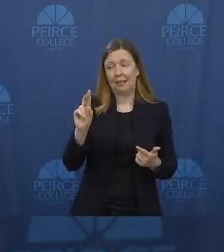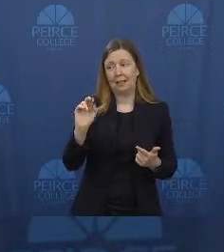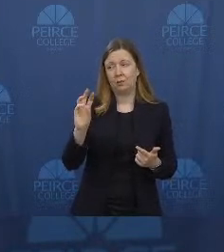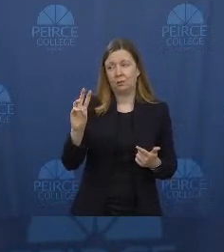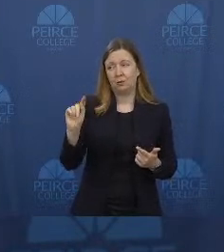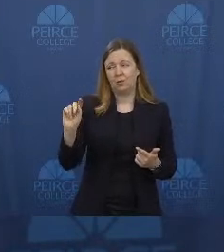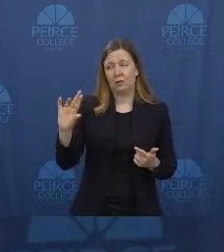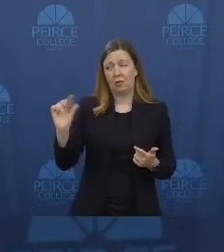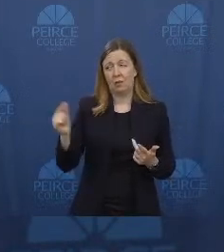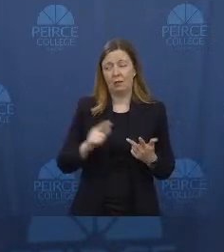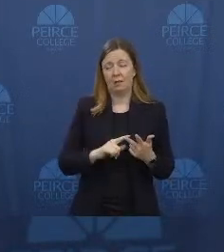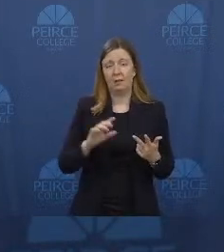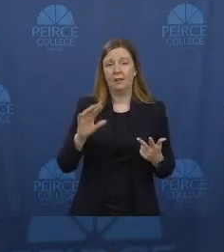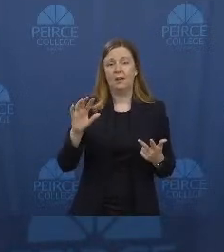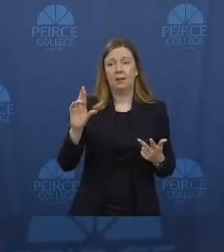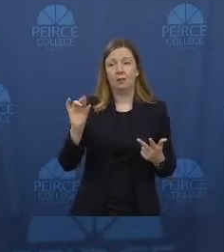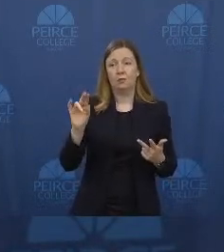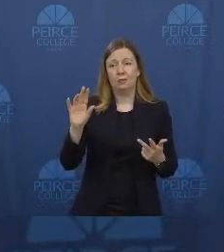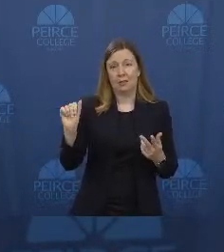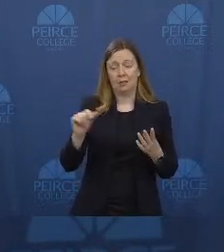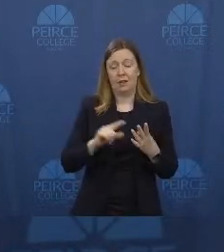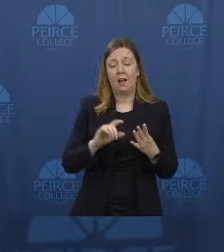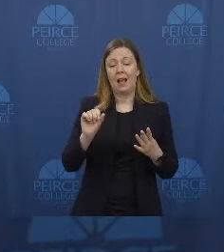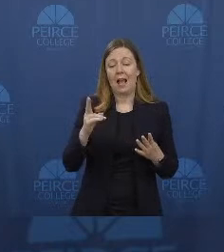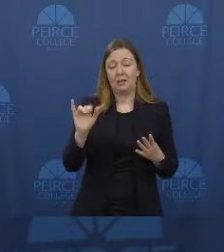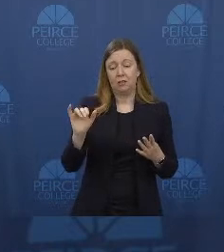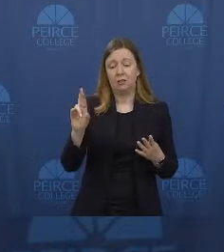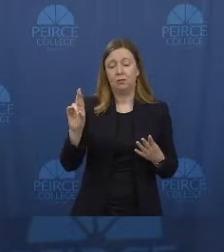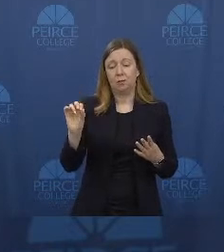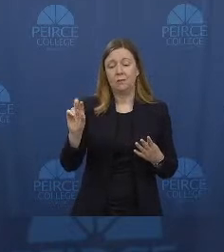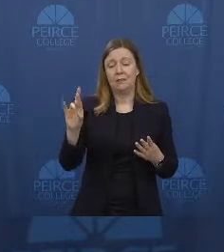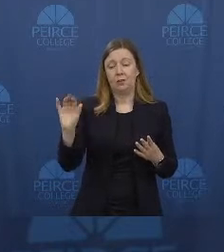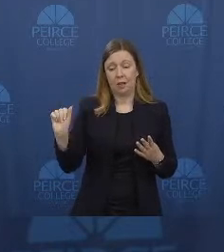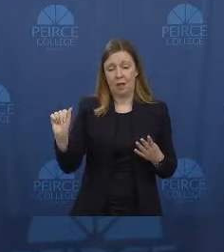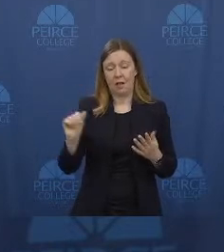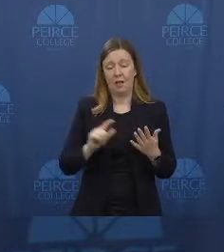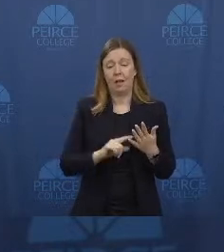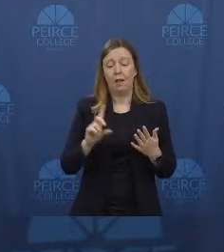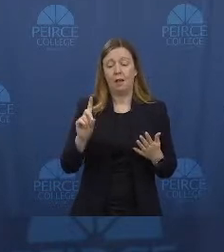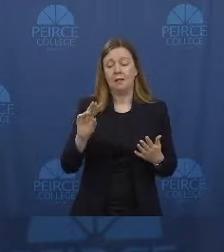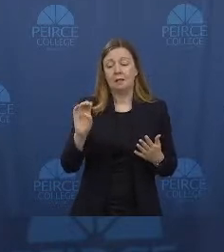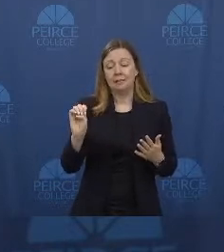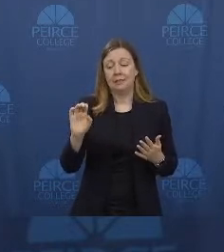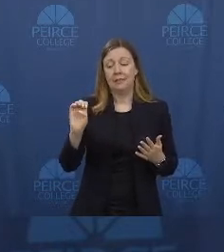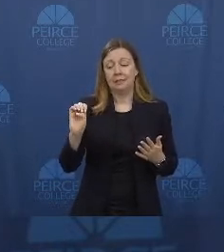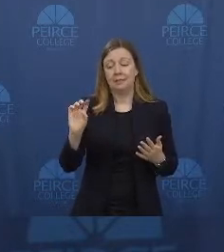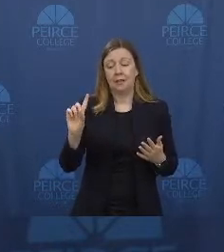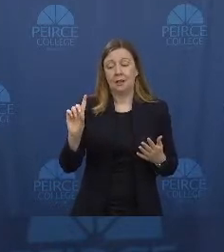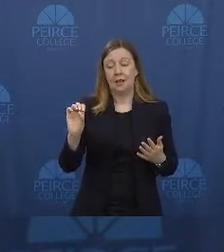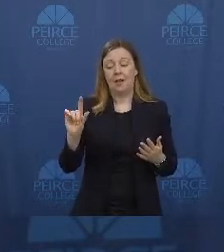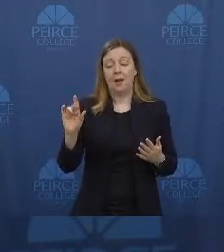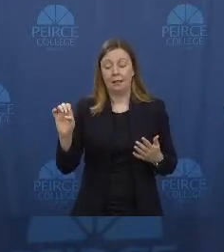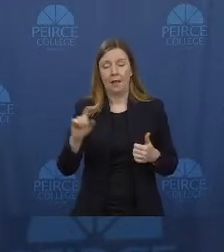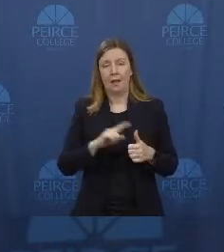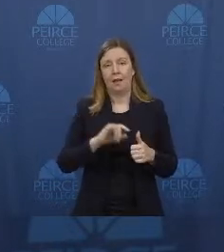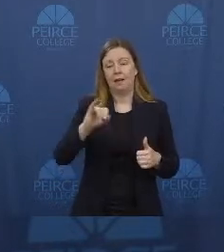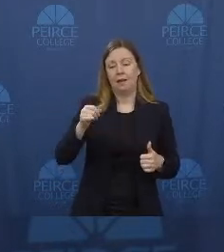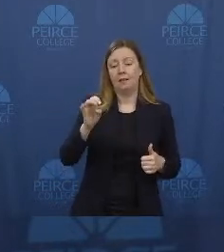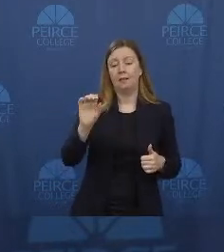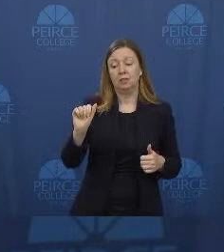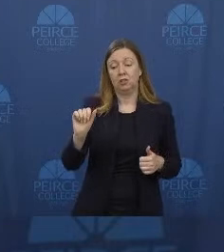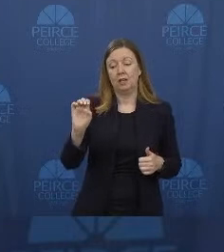Thalia Rosaria, Ashley Rosaria, Denise Edeline, and Jenna